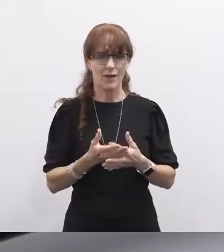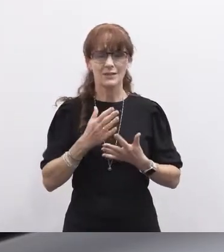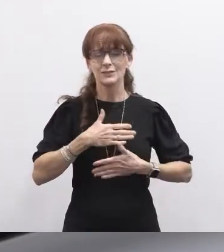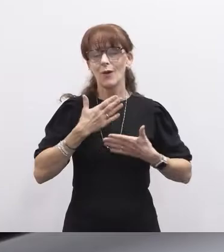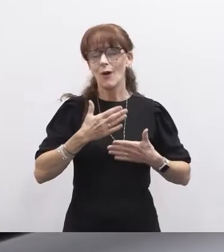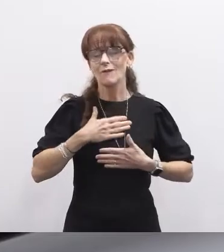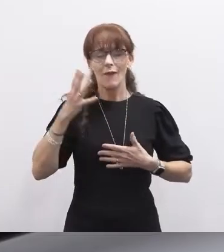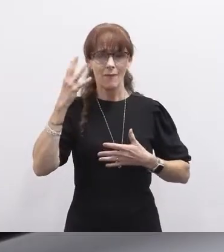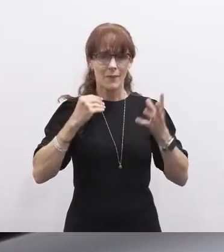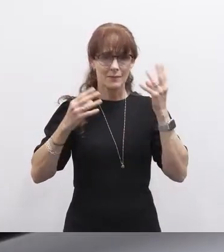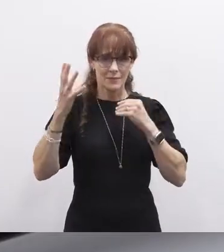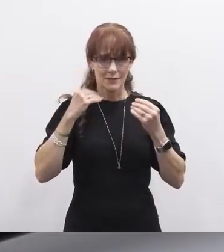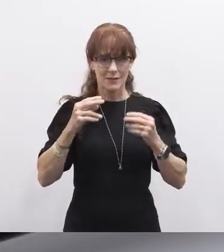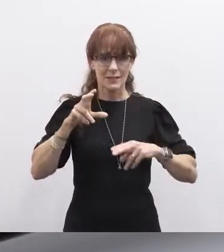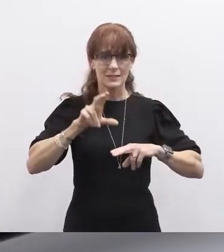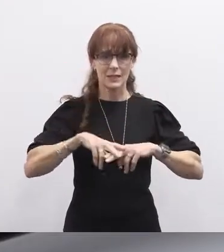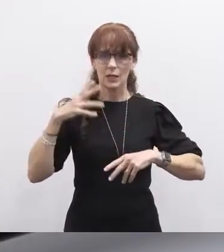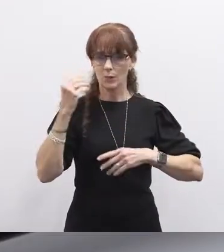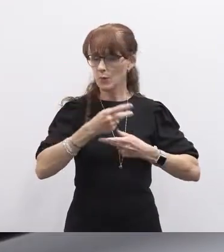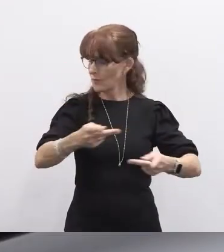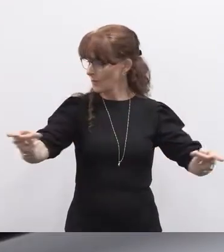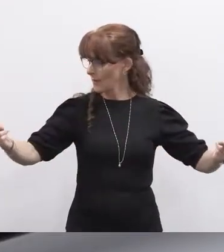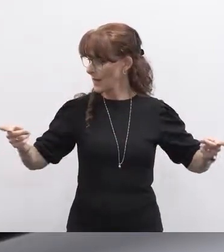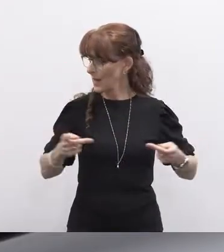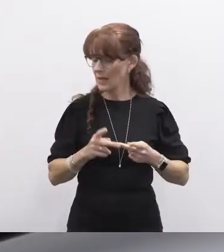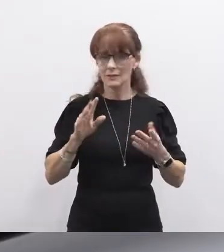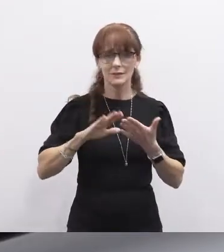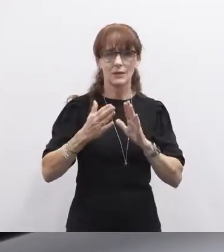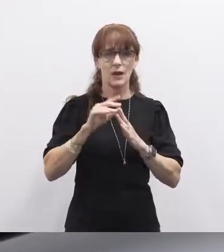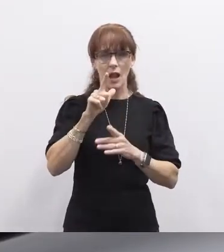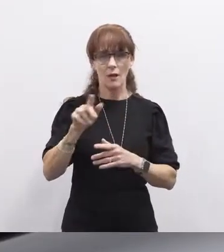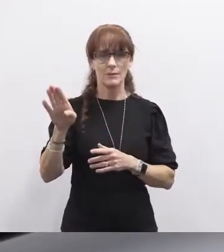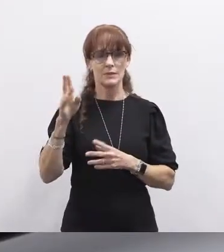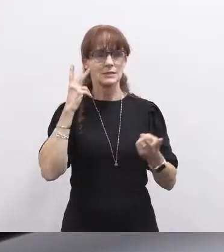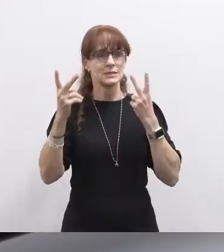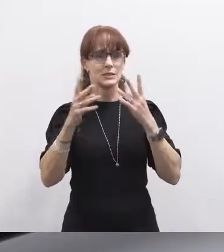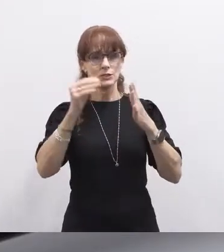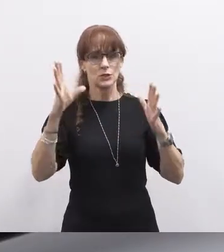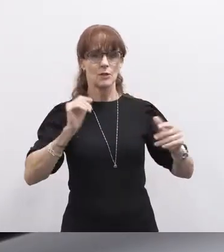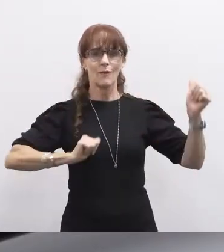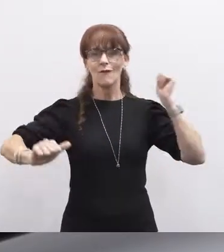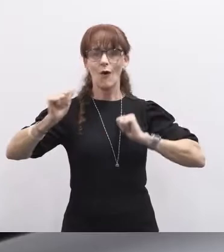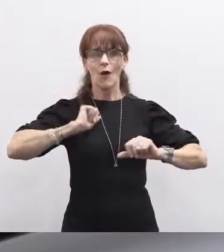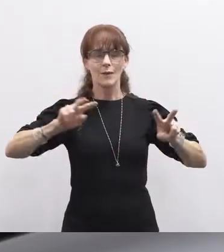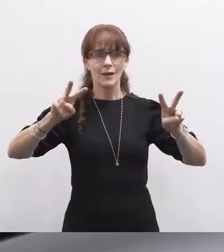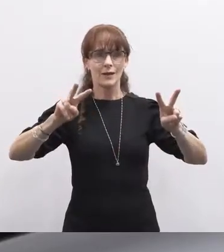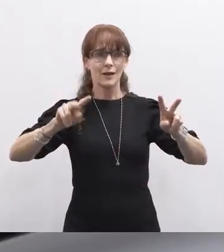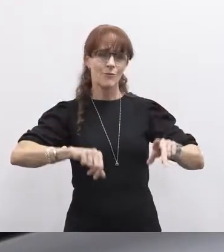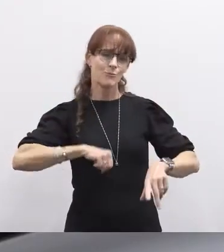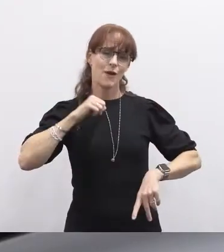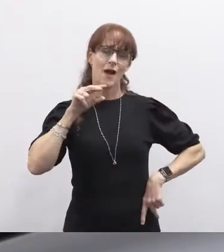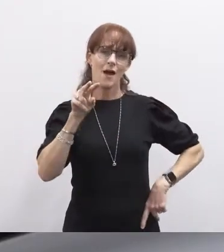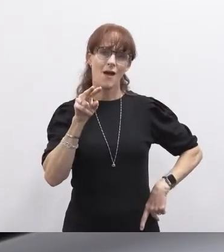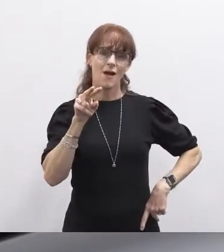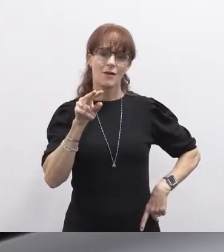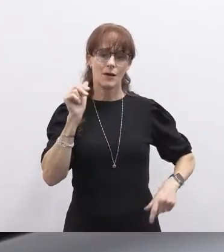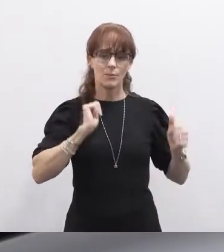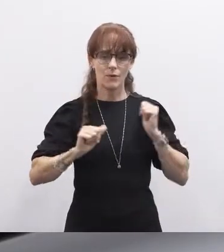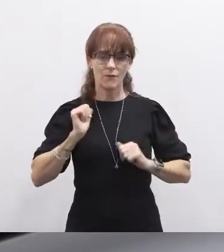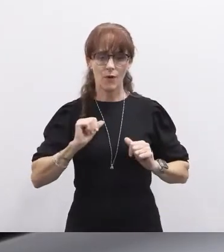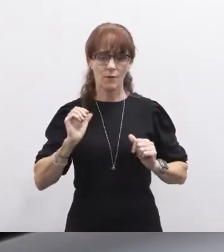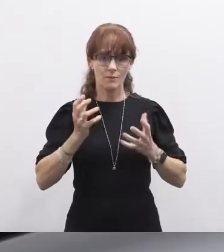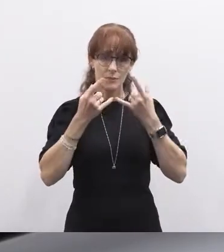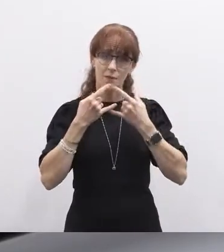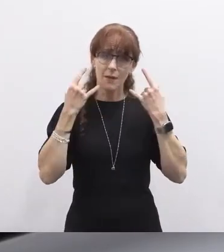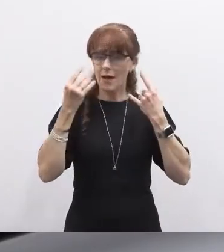joyful experience to, again, sit in beautiful space downtown Long Beach, to see students performing and to feel proud. They performed in their masks,